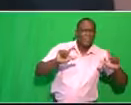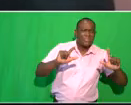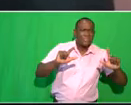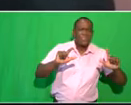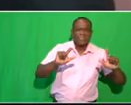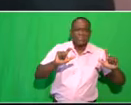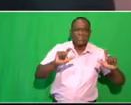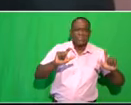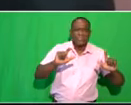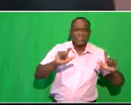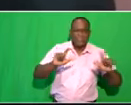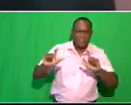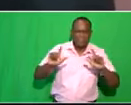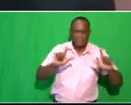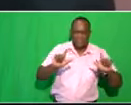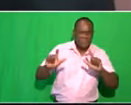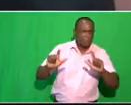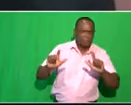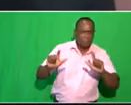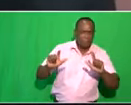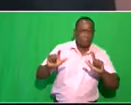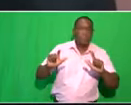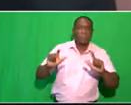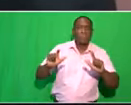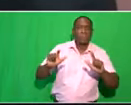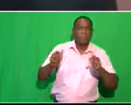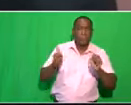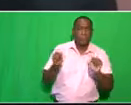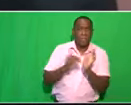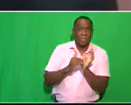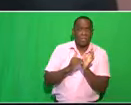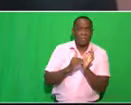moving, but we'll try that again.